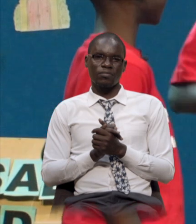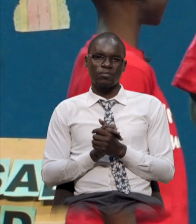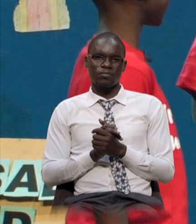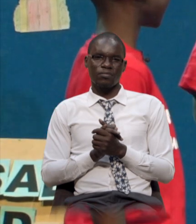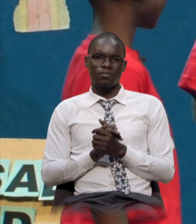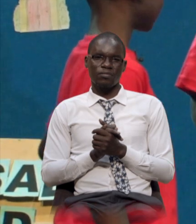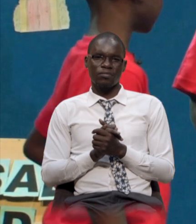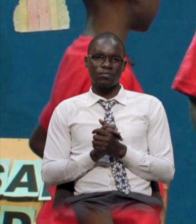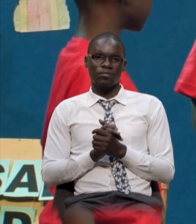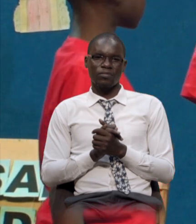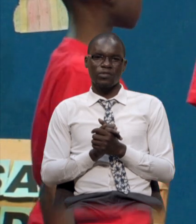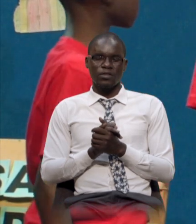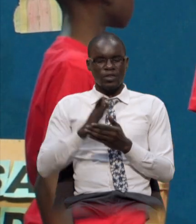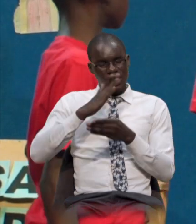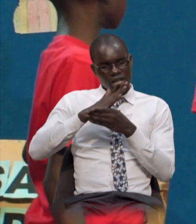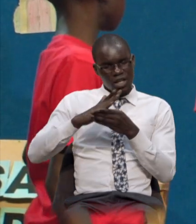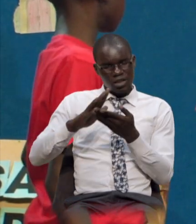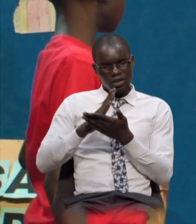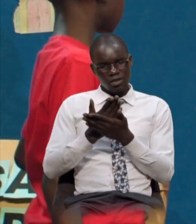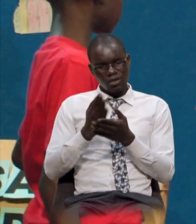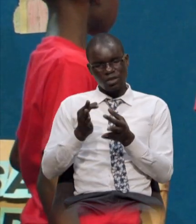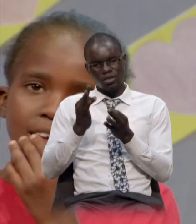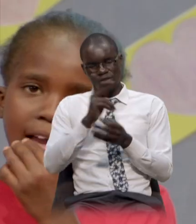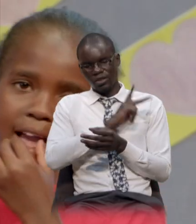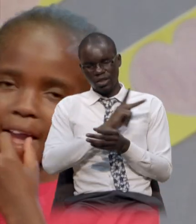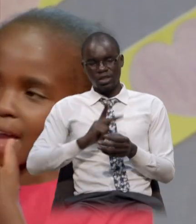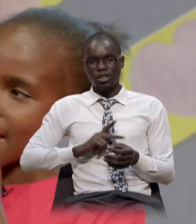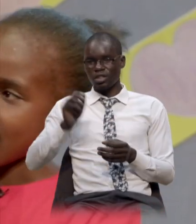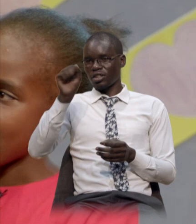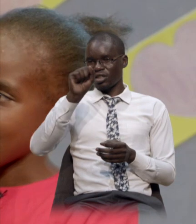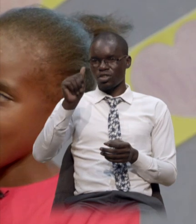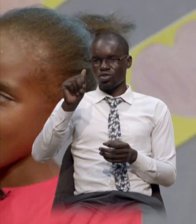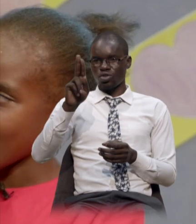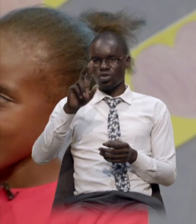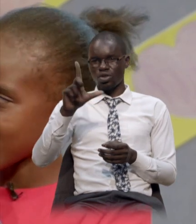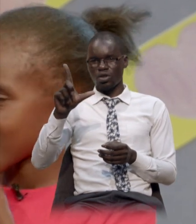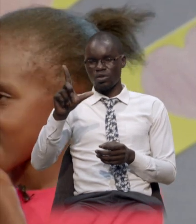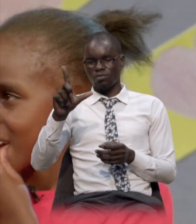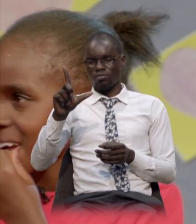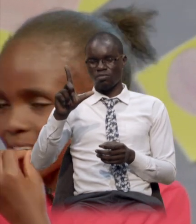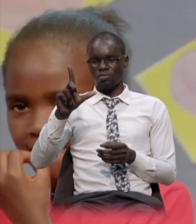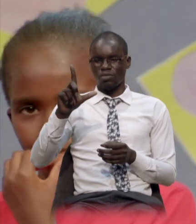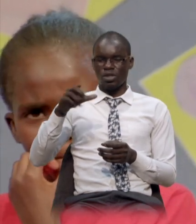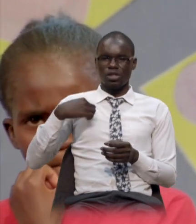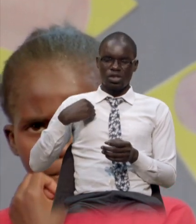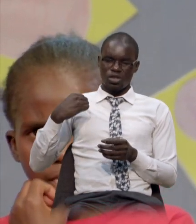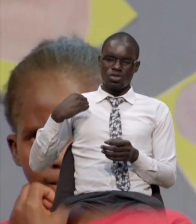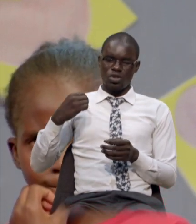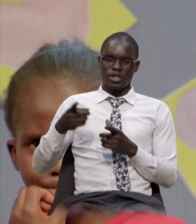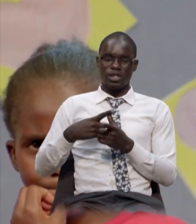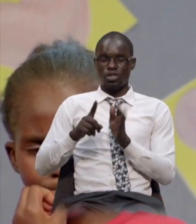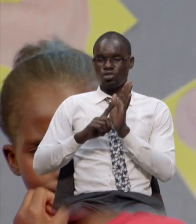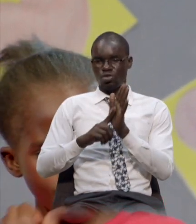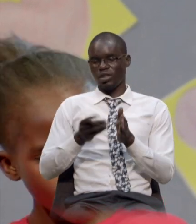Patricia? He cut part of King Saul's cloth. He cut part of King Saul's cloth, and then in the morning he showed him, here is the